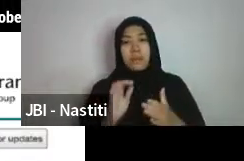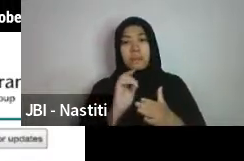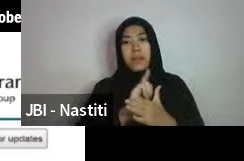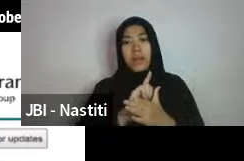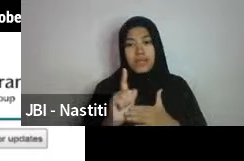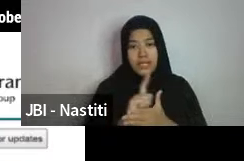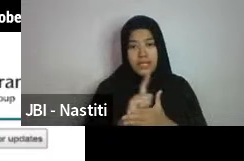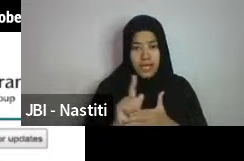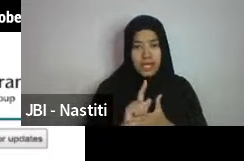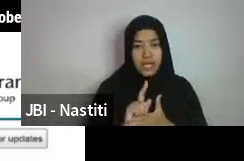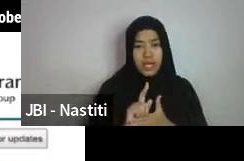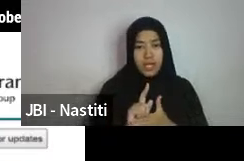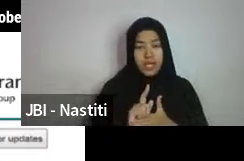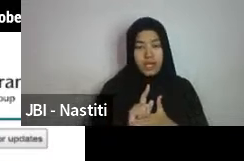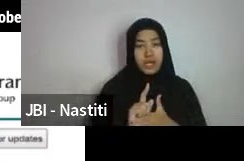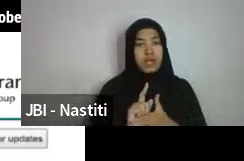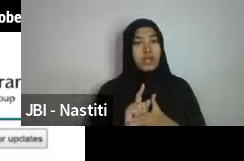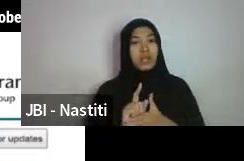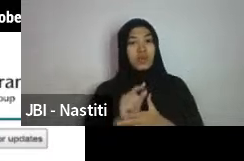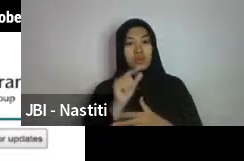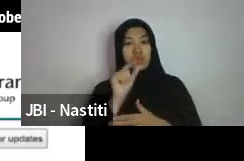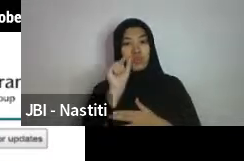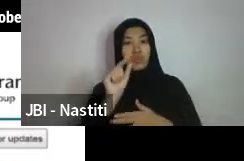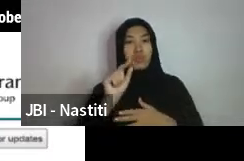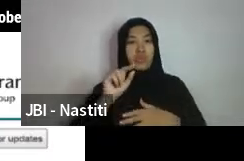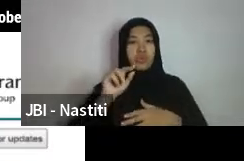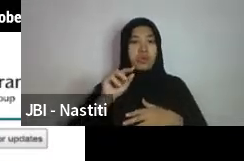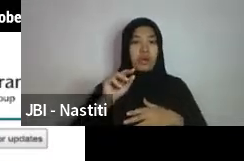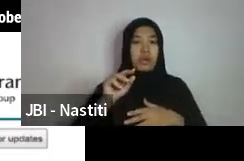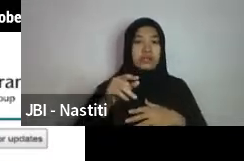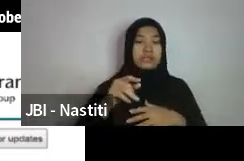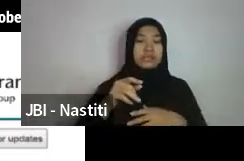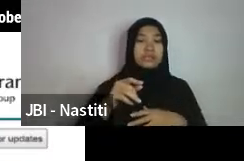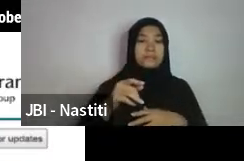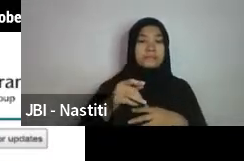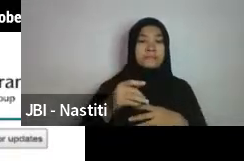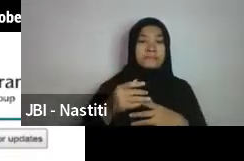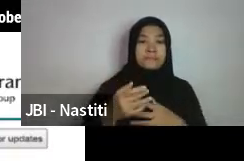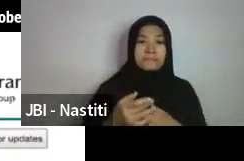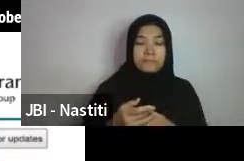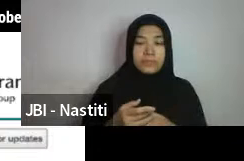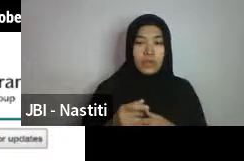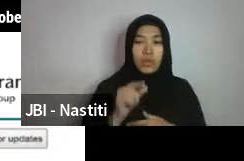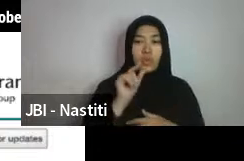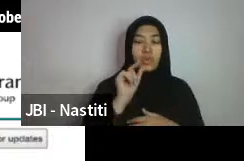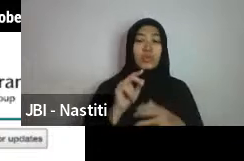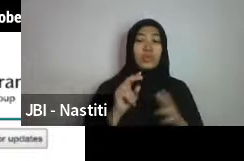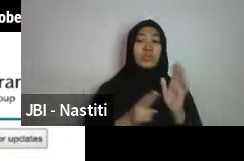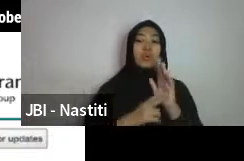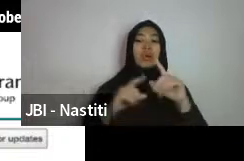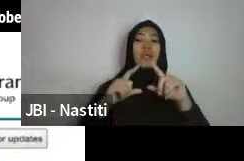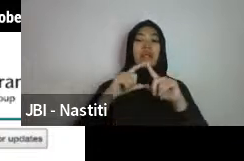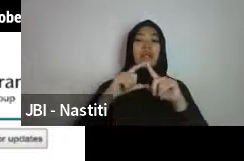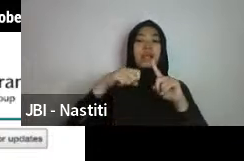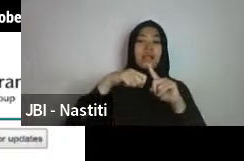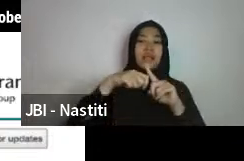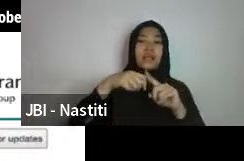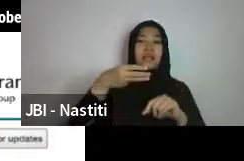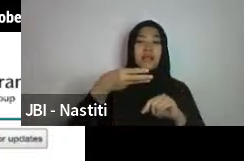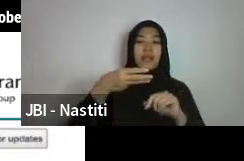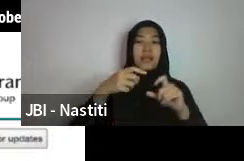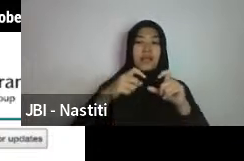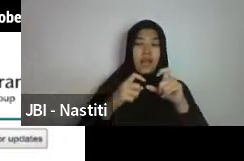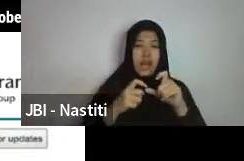Australia of the public mental health workforce in terms of intellectual disability and mental ill health. But